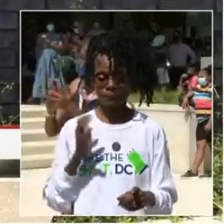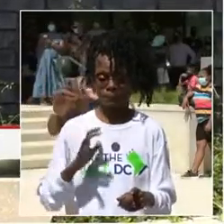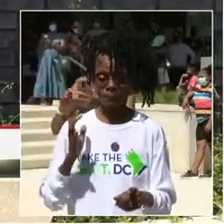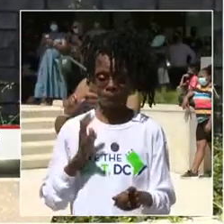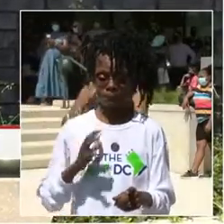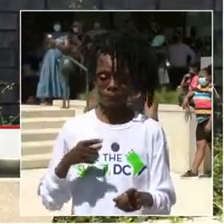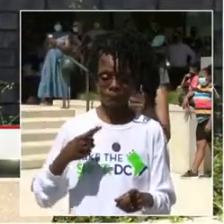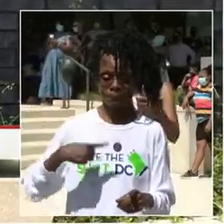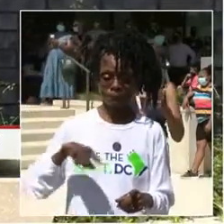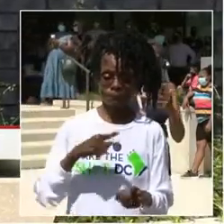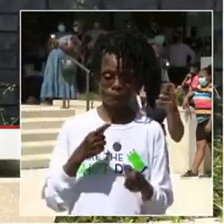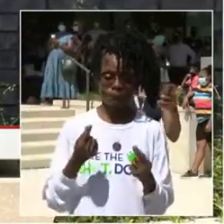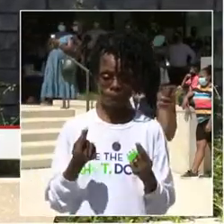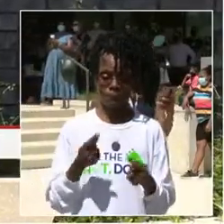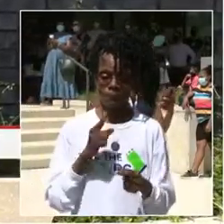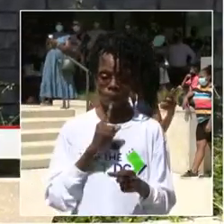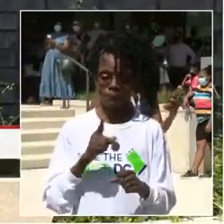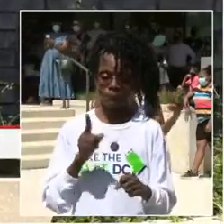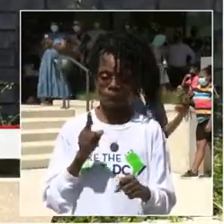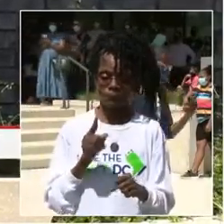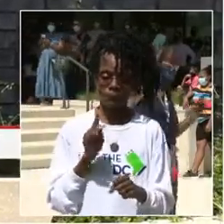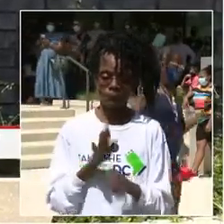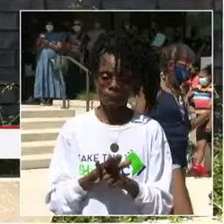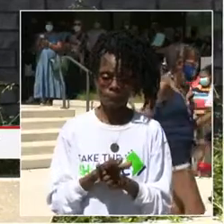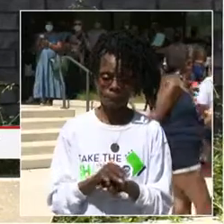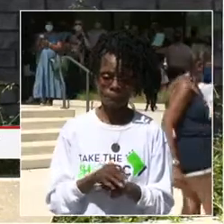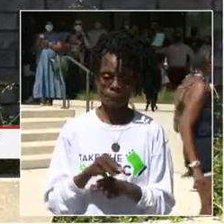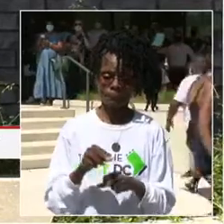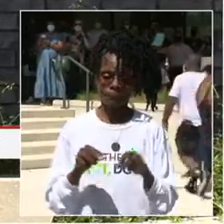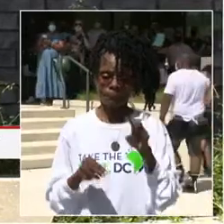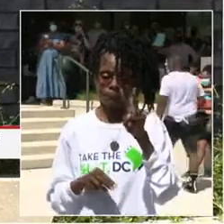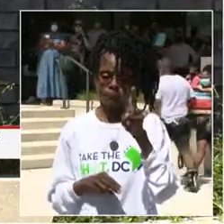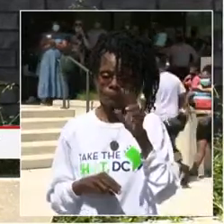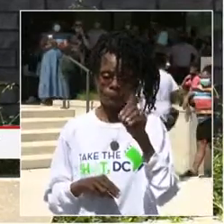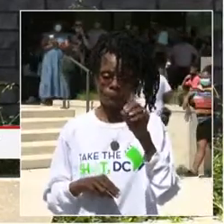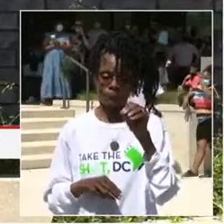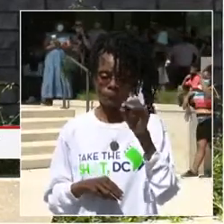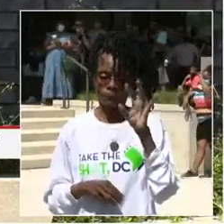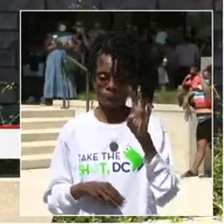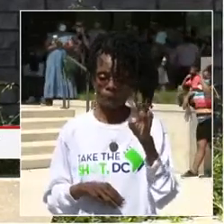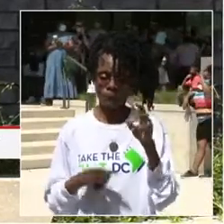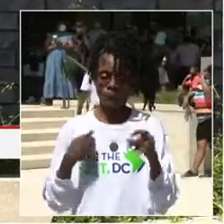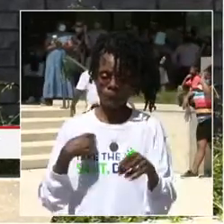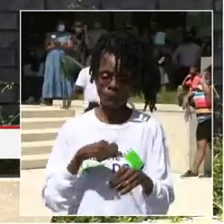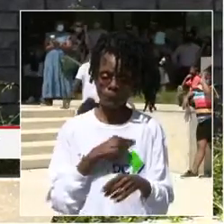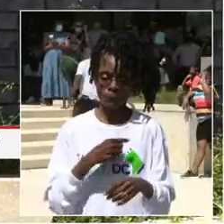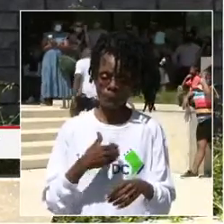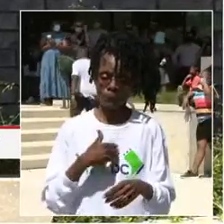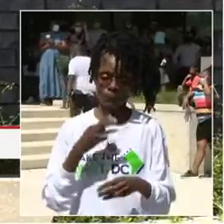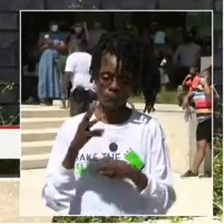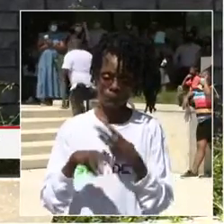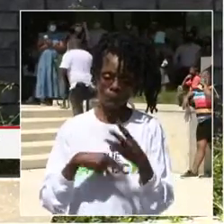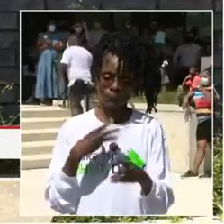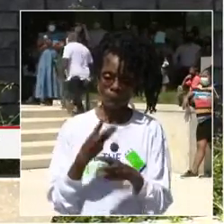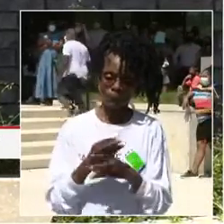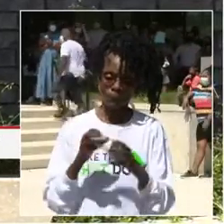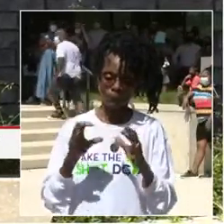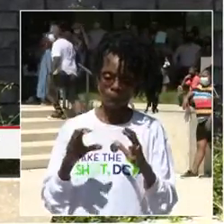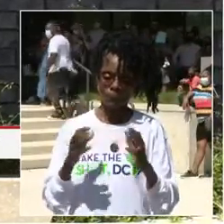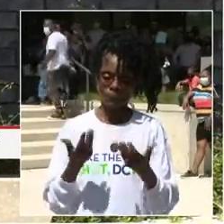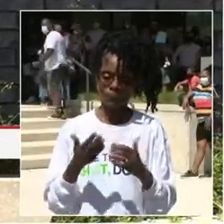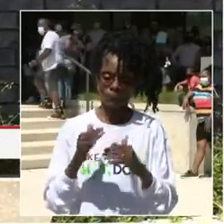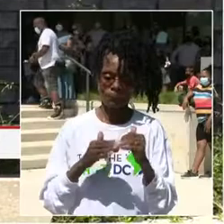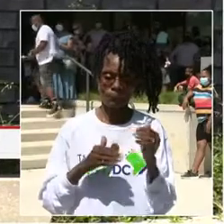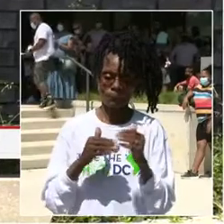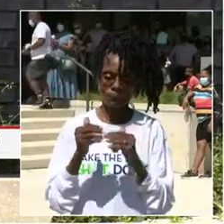a huge commitment in 2007, that we would have world-class facilities across D.C., and we've invested